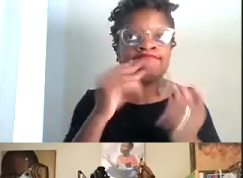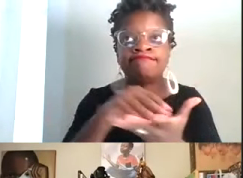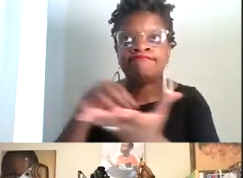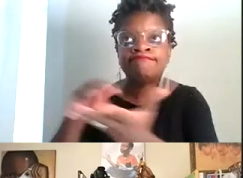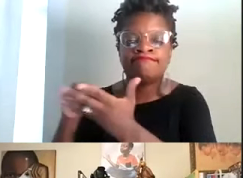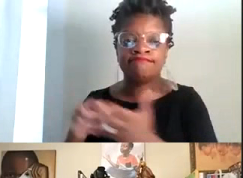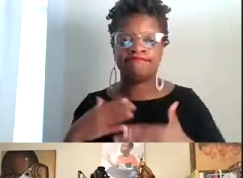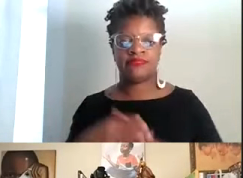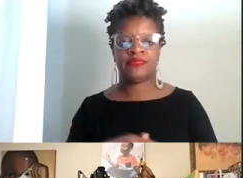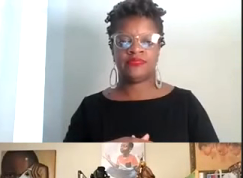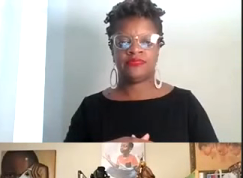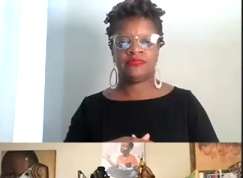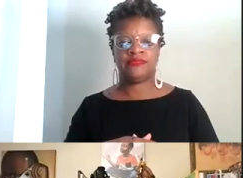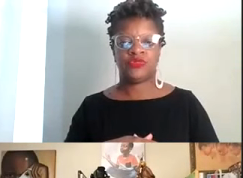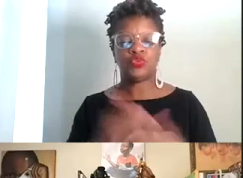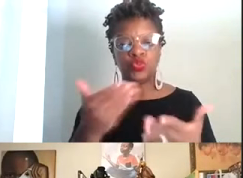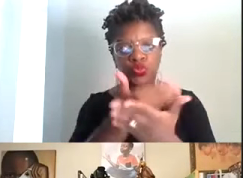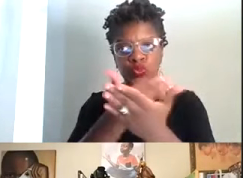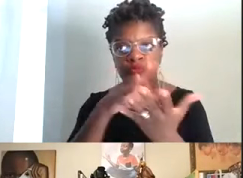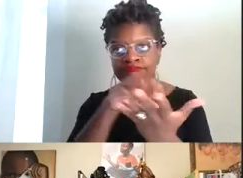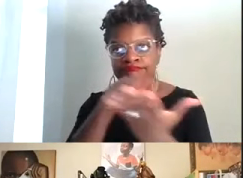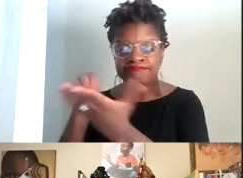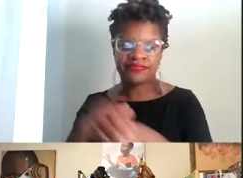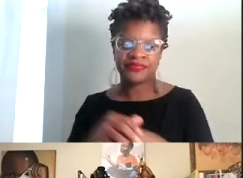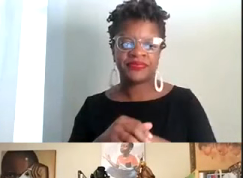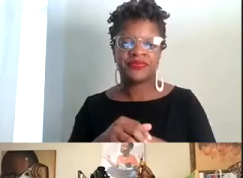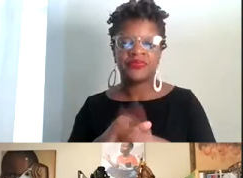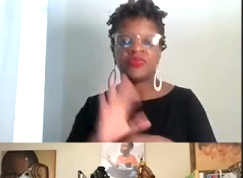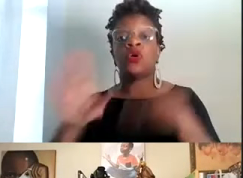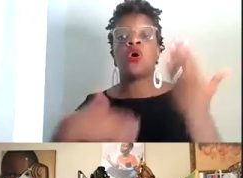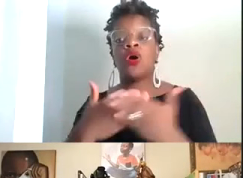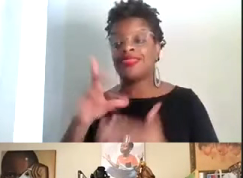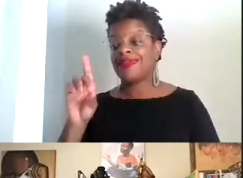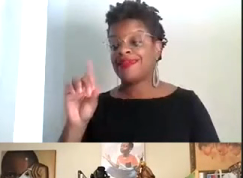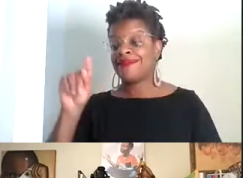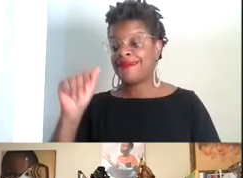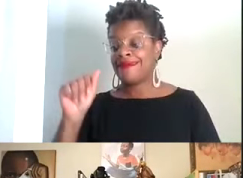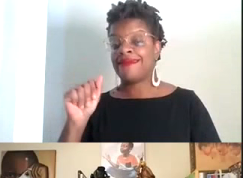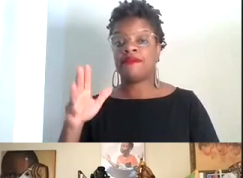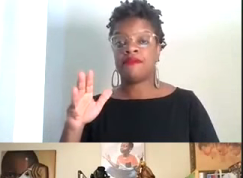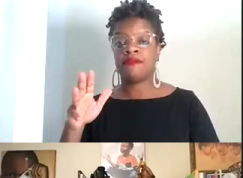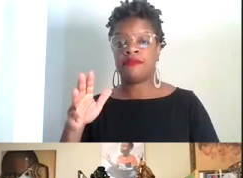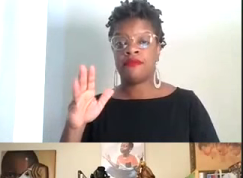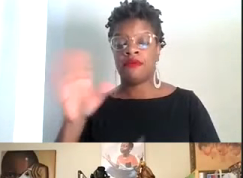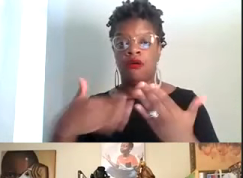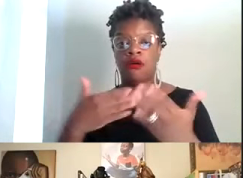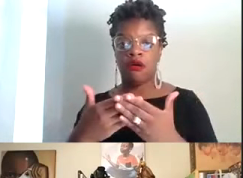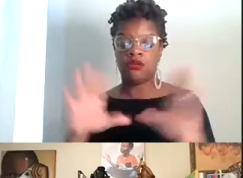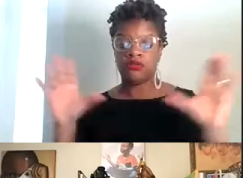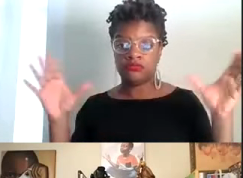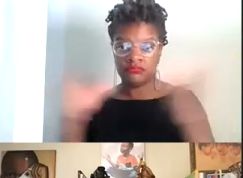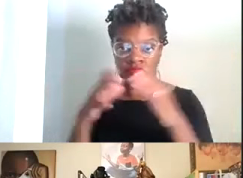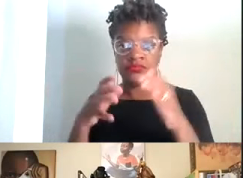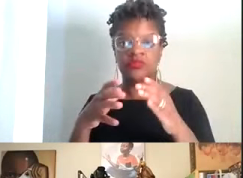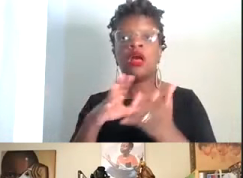And when we pulled all of this data together, we learned what their vision is for